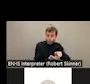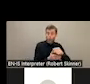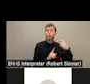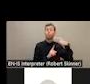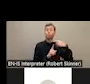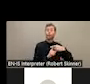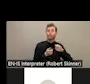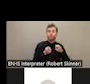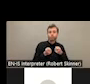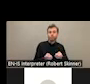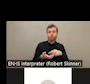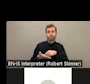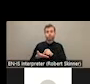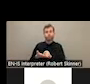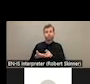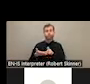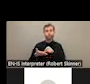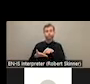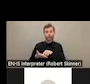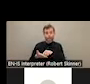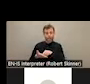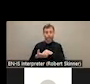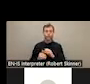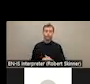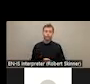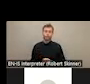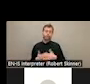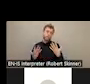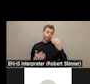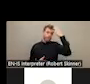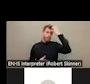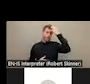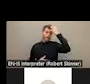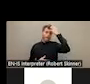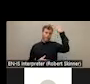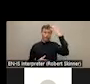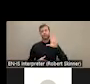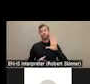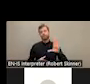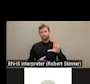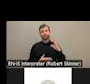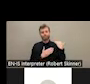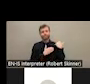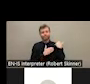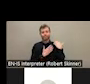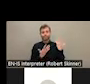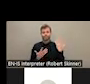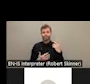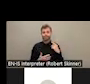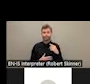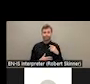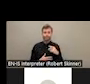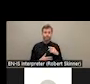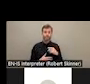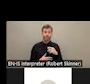l'État. Les États, ils sont très nombreux, plus de 180 à nos jours, qui ont ratifié, par exemple, la Convention relative aux droits des personnes By the